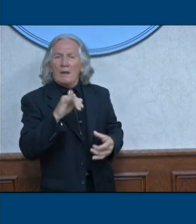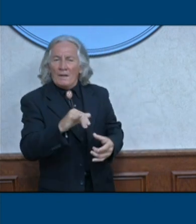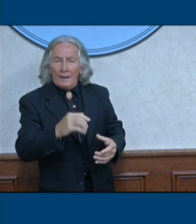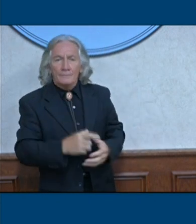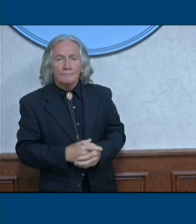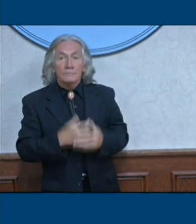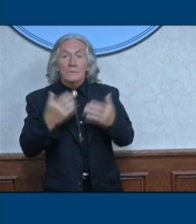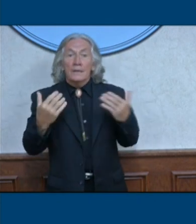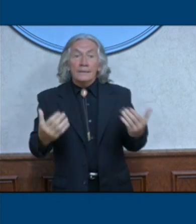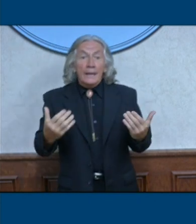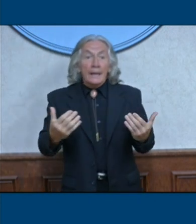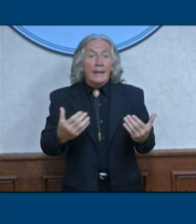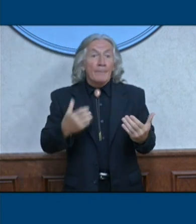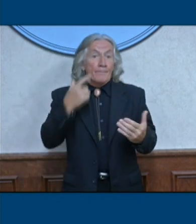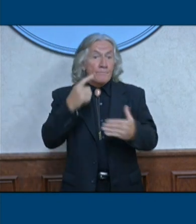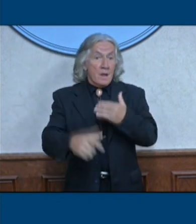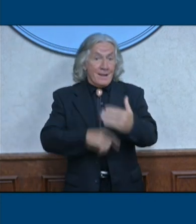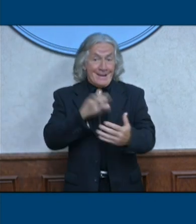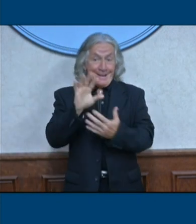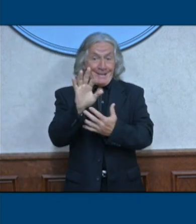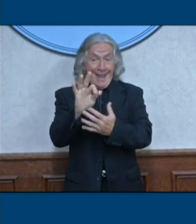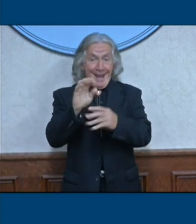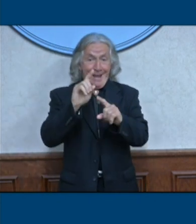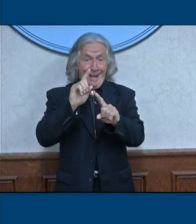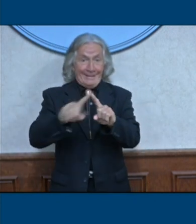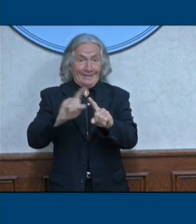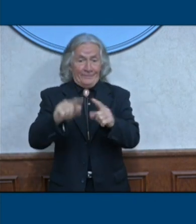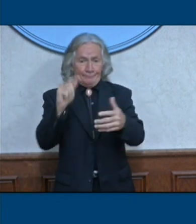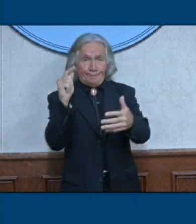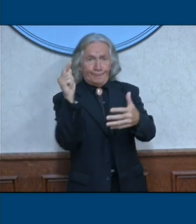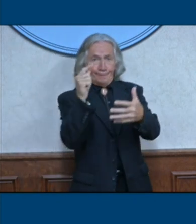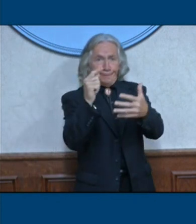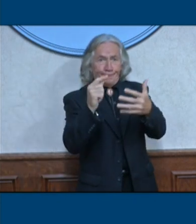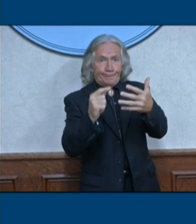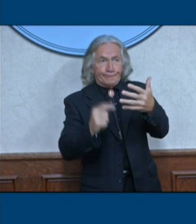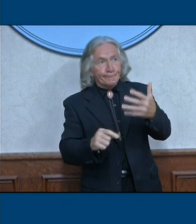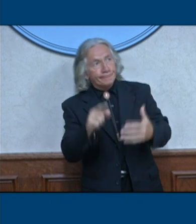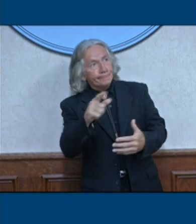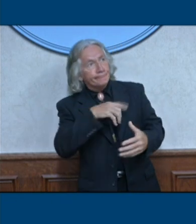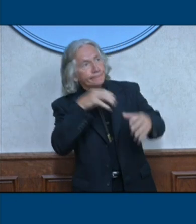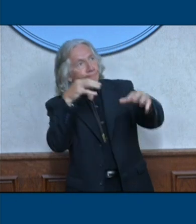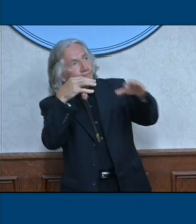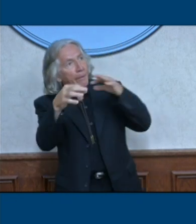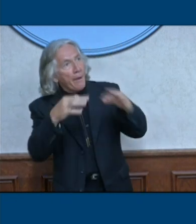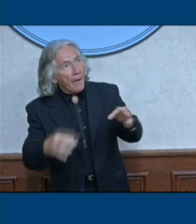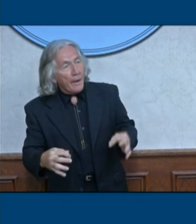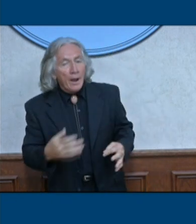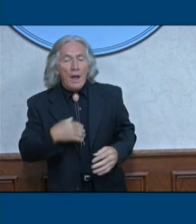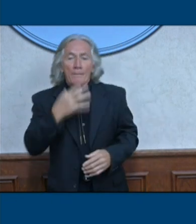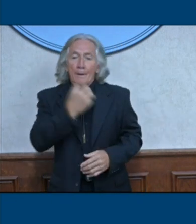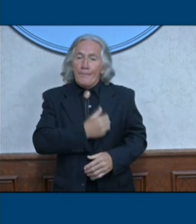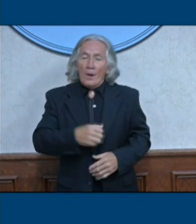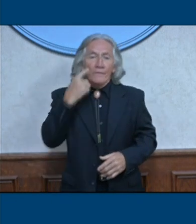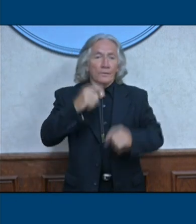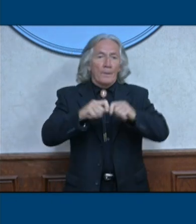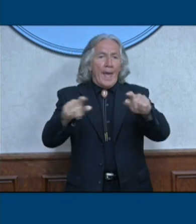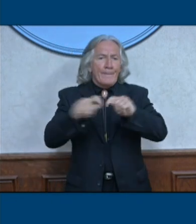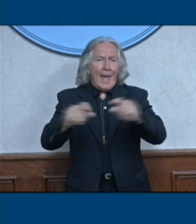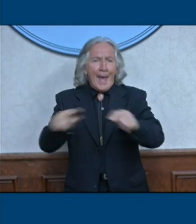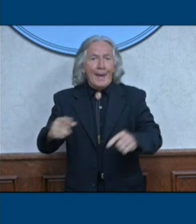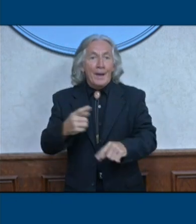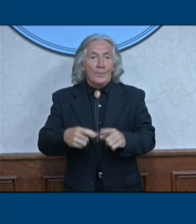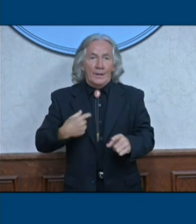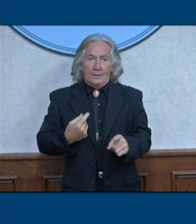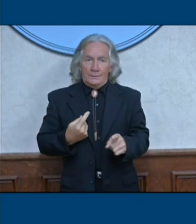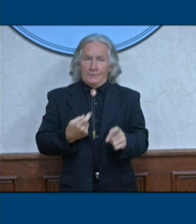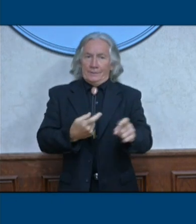Antonio. So let me run through about 9 different areas with you here. It's going to be a bit repetitive, and I apologize for that, but I'll